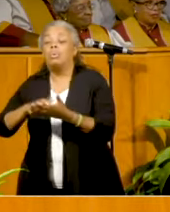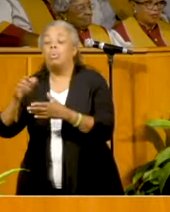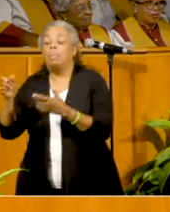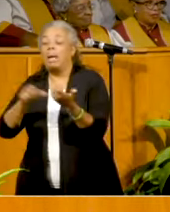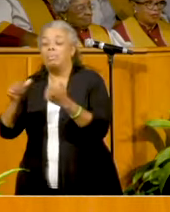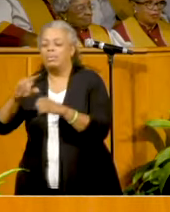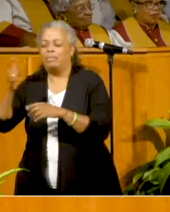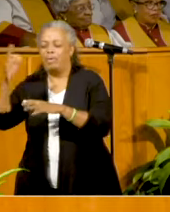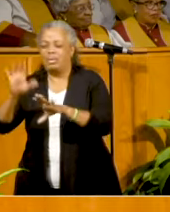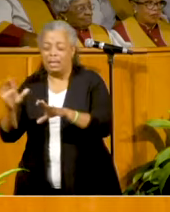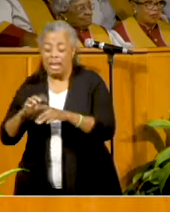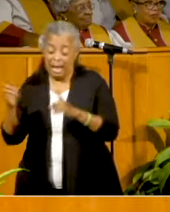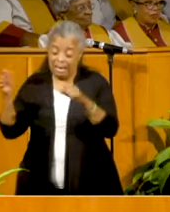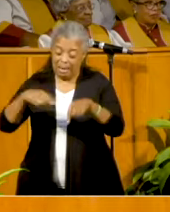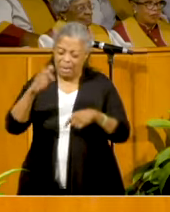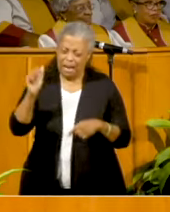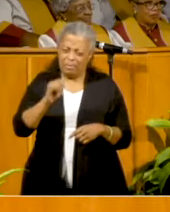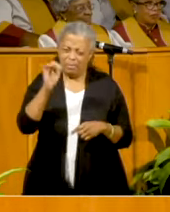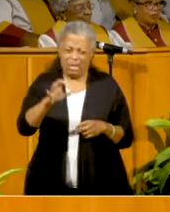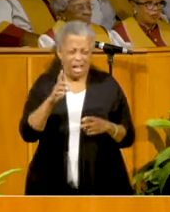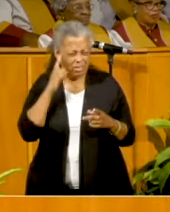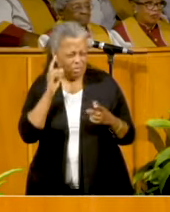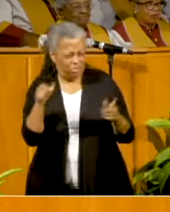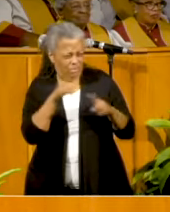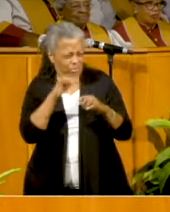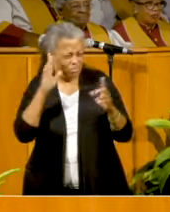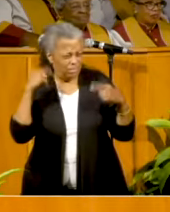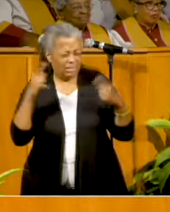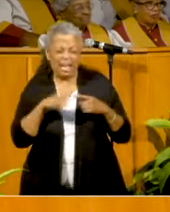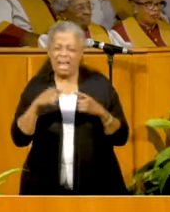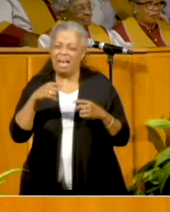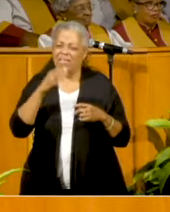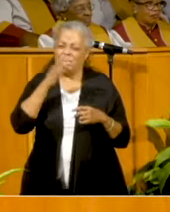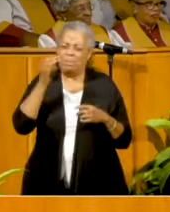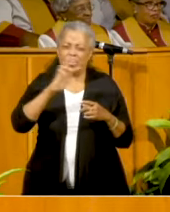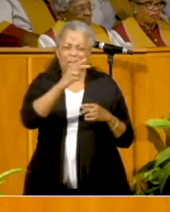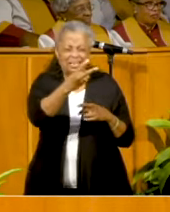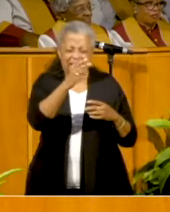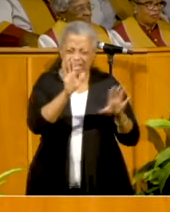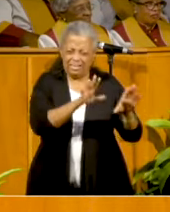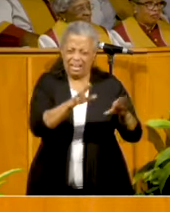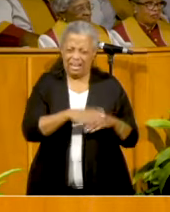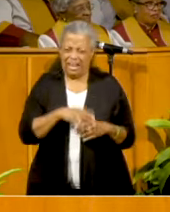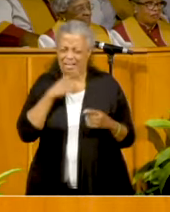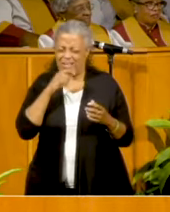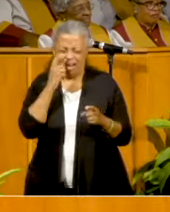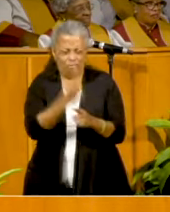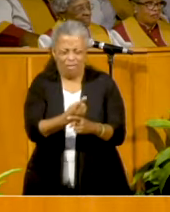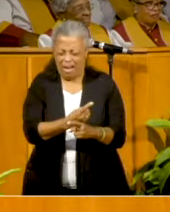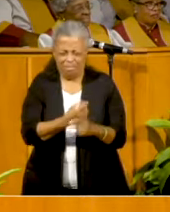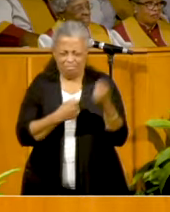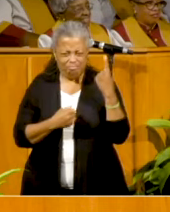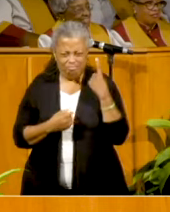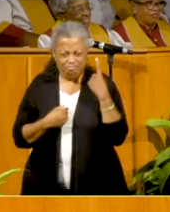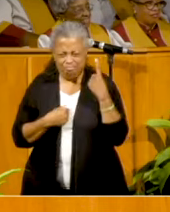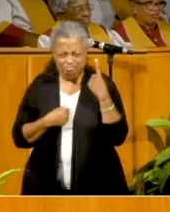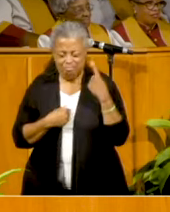First Sunday. When I came to Alfred Street, I thought something was wrong with y'all. You had communion on Second Sunday. That ain't right.